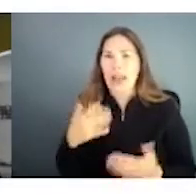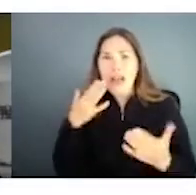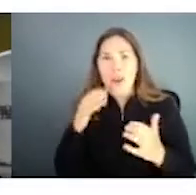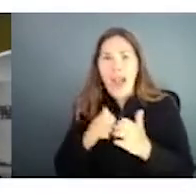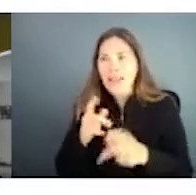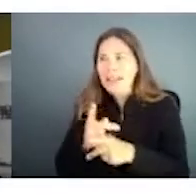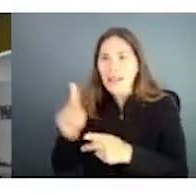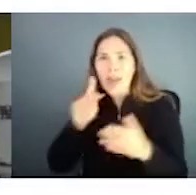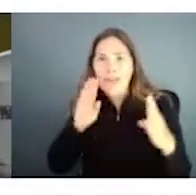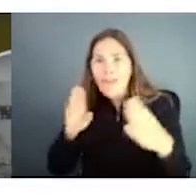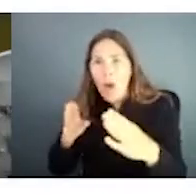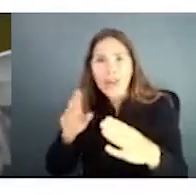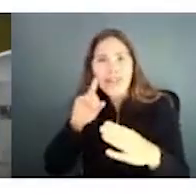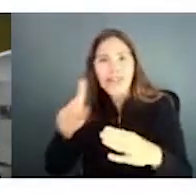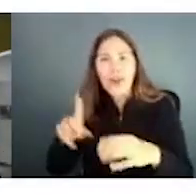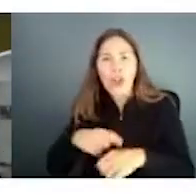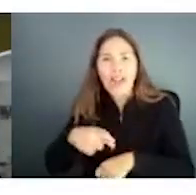those classes, but in here,